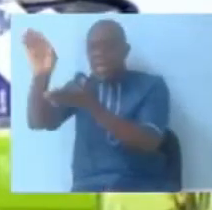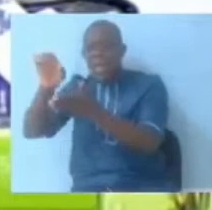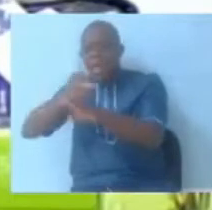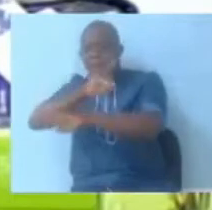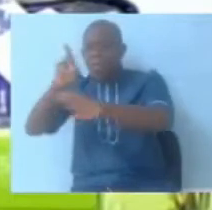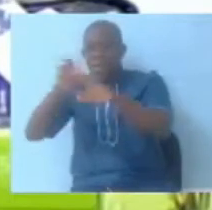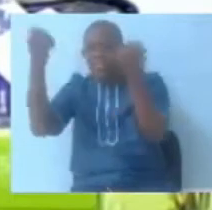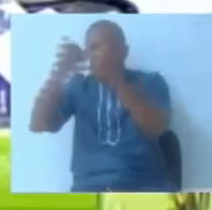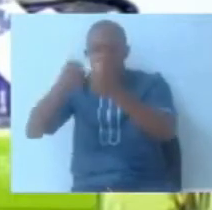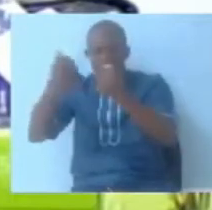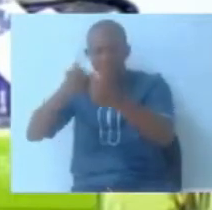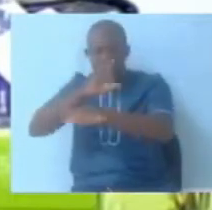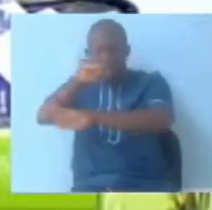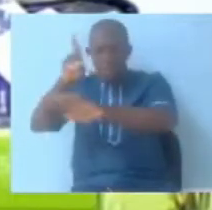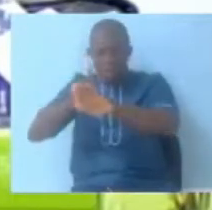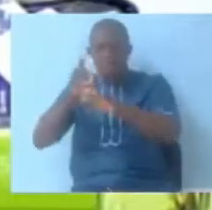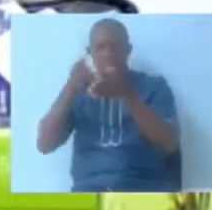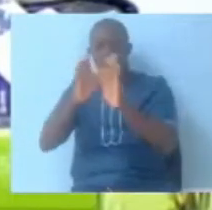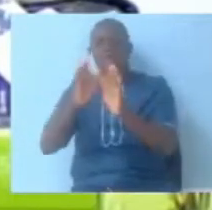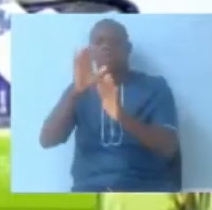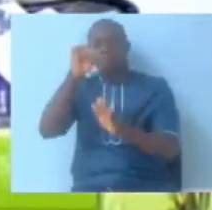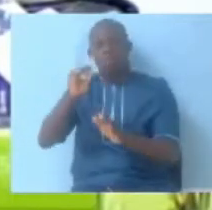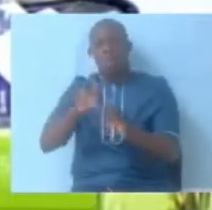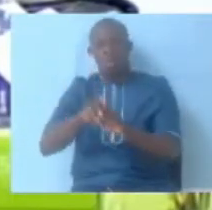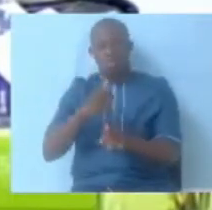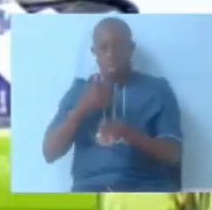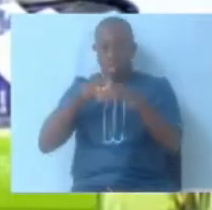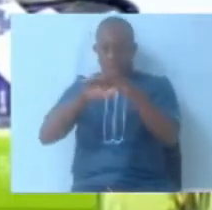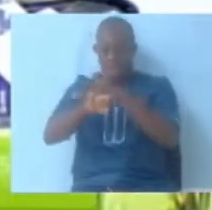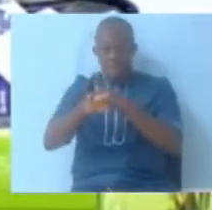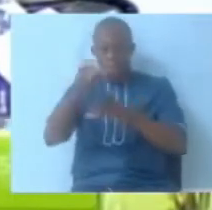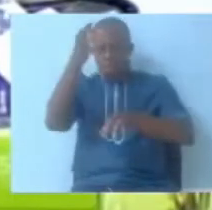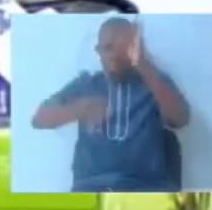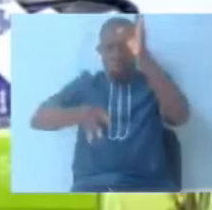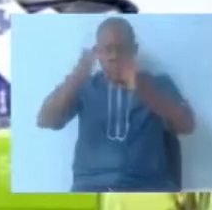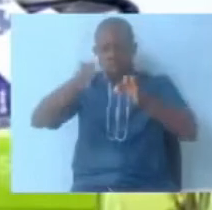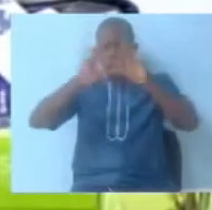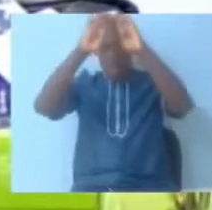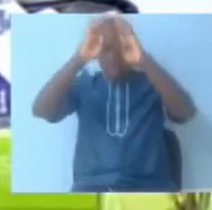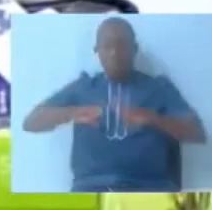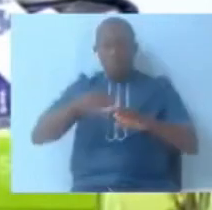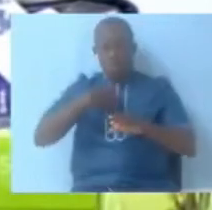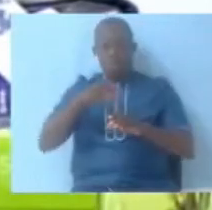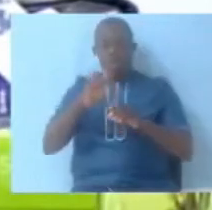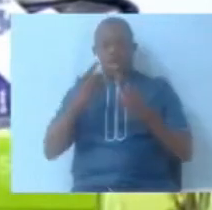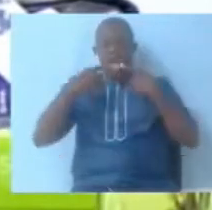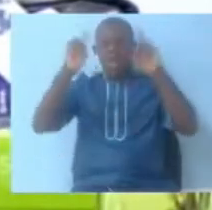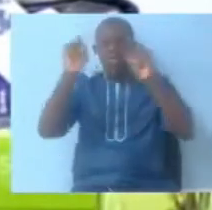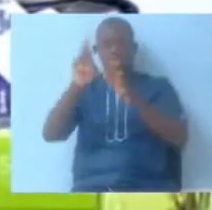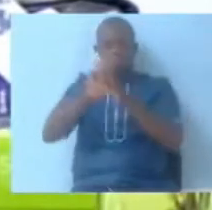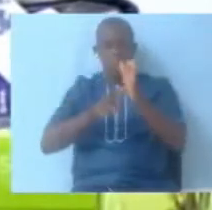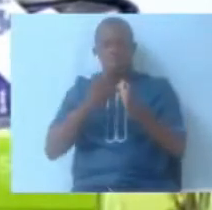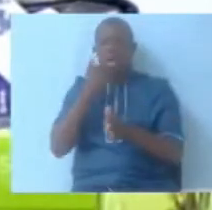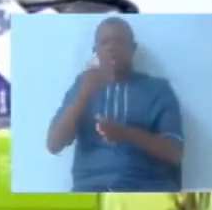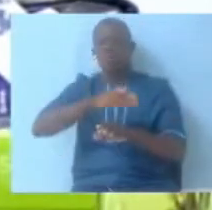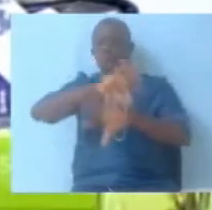tala kele ulokono. So when I entered the courtroom with my ruling, I asked all the soldiers to go out. bitun tan nata dum kiti